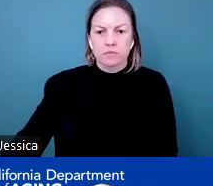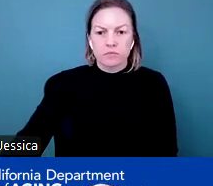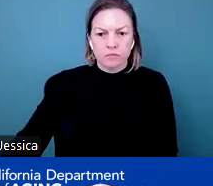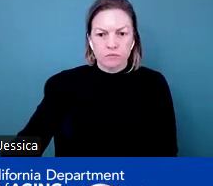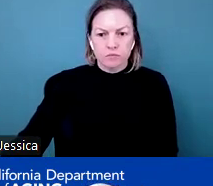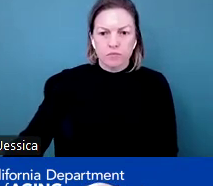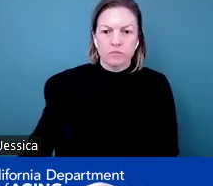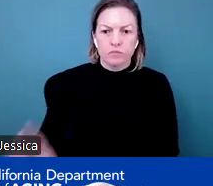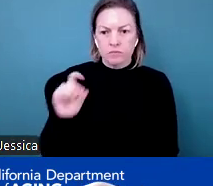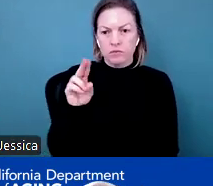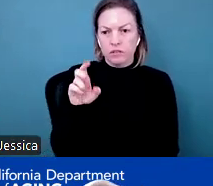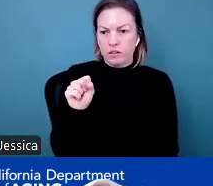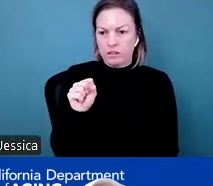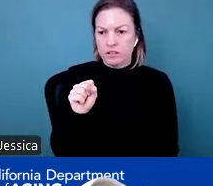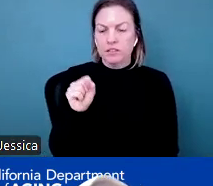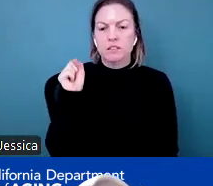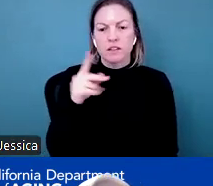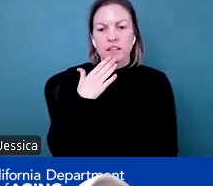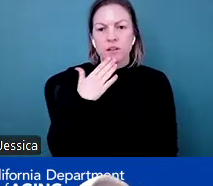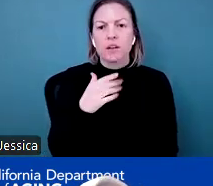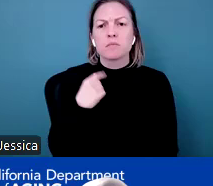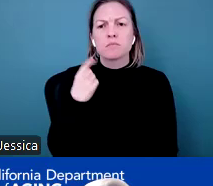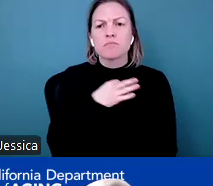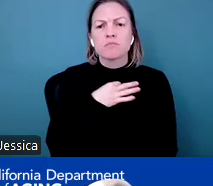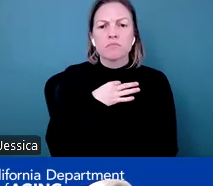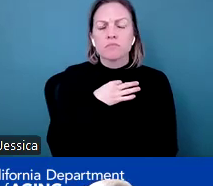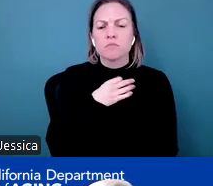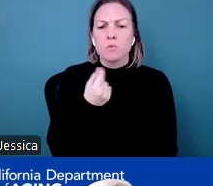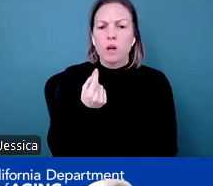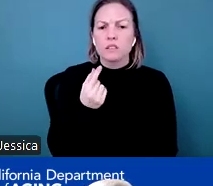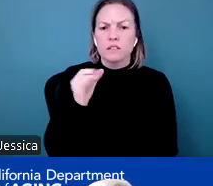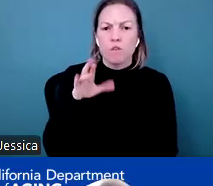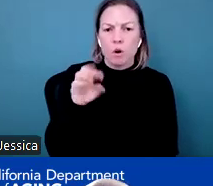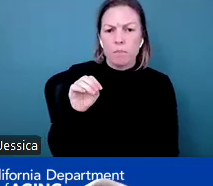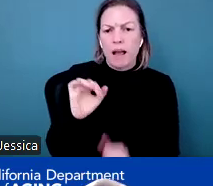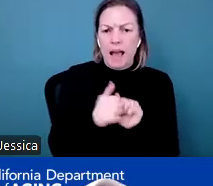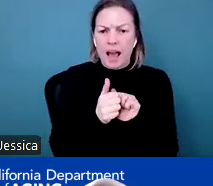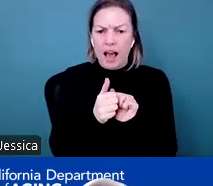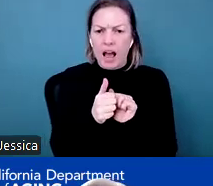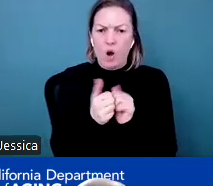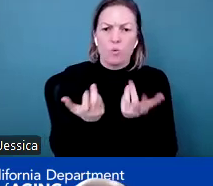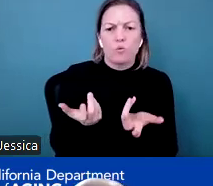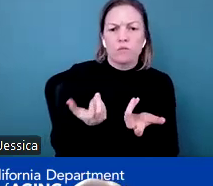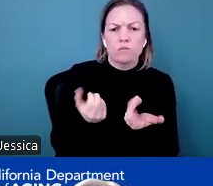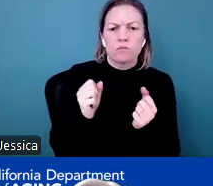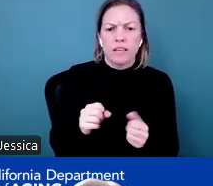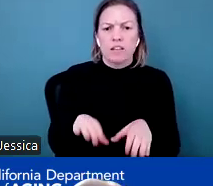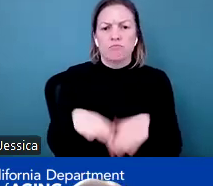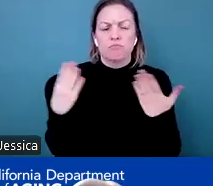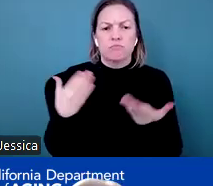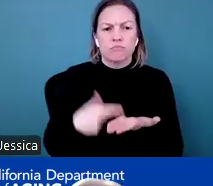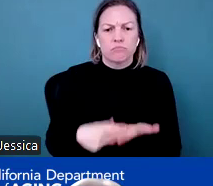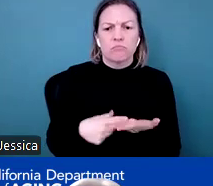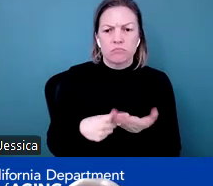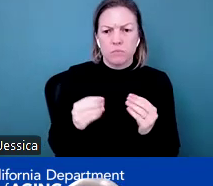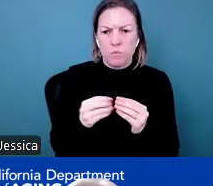I guess, thank you. I guess I'm wondering what would be the forum or format, or, how could we have more of